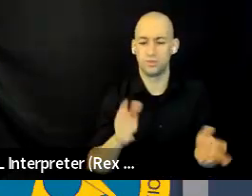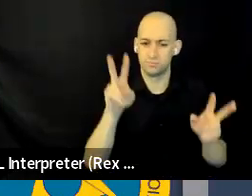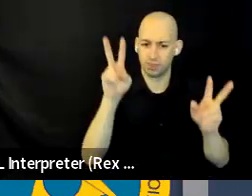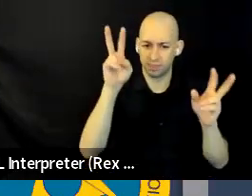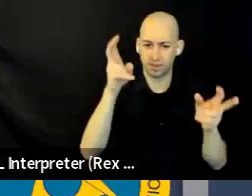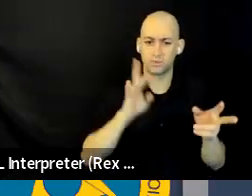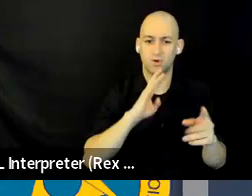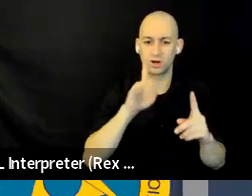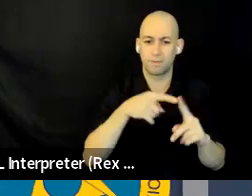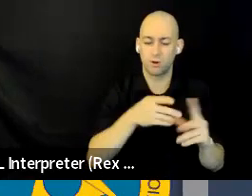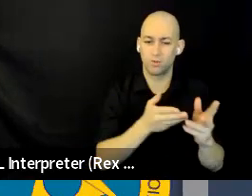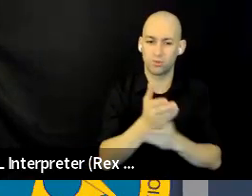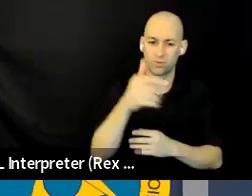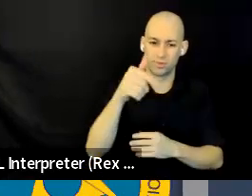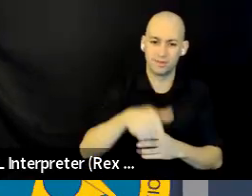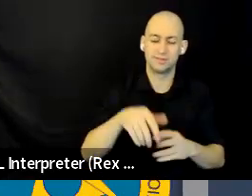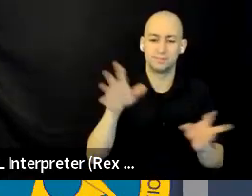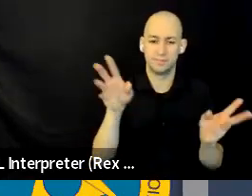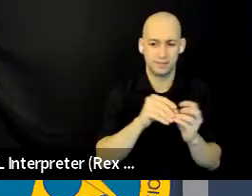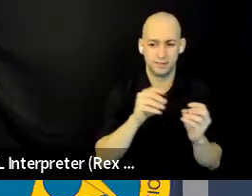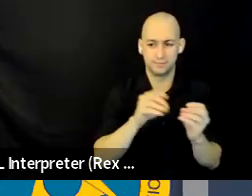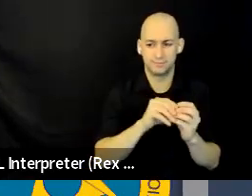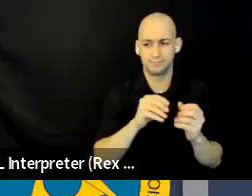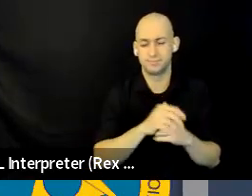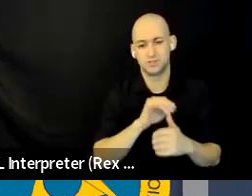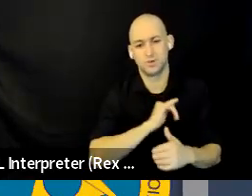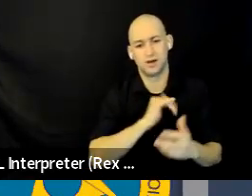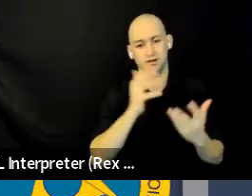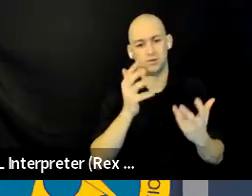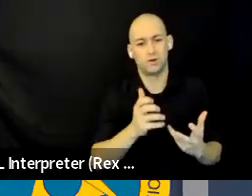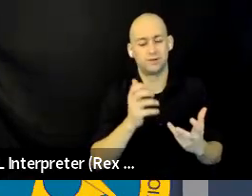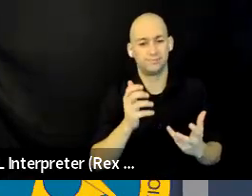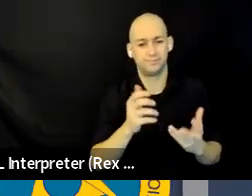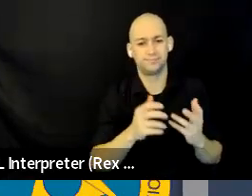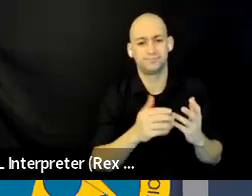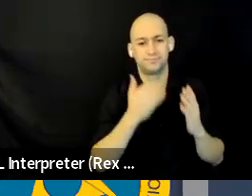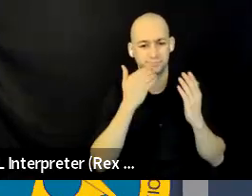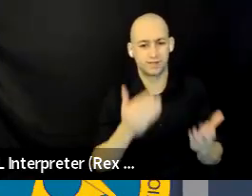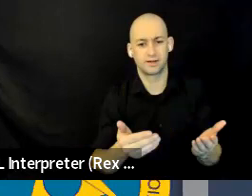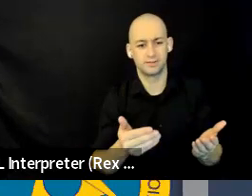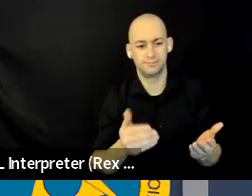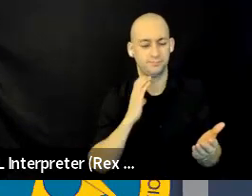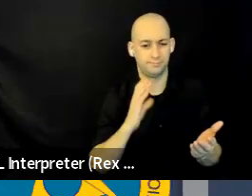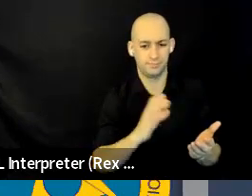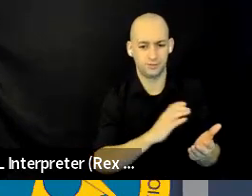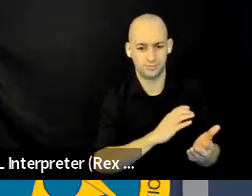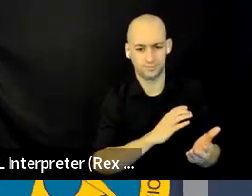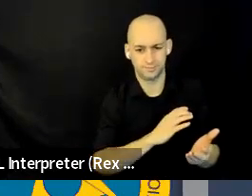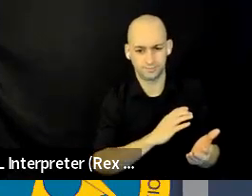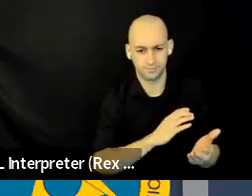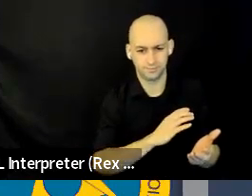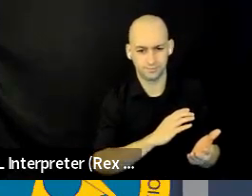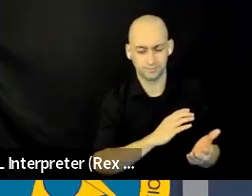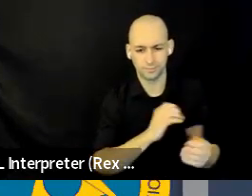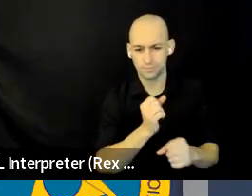this commission meeting. And so I just wanted to again, thank the commission, make